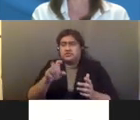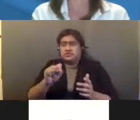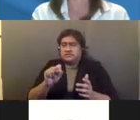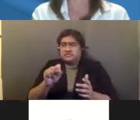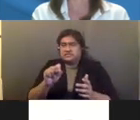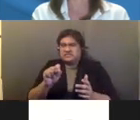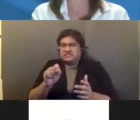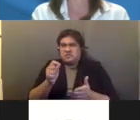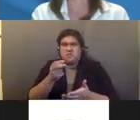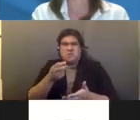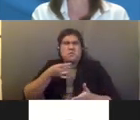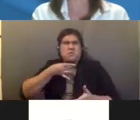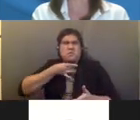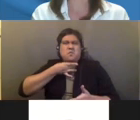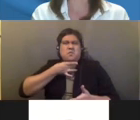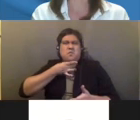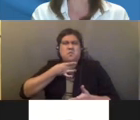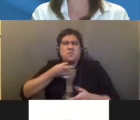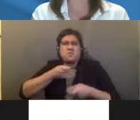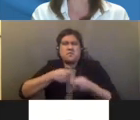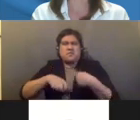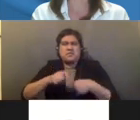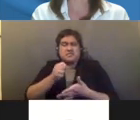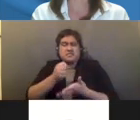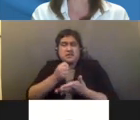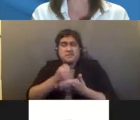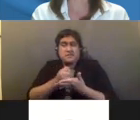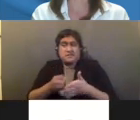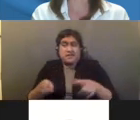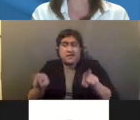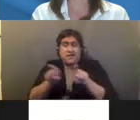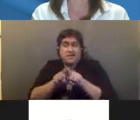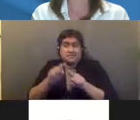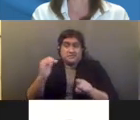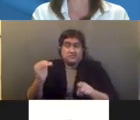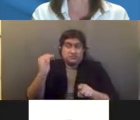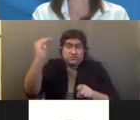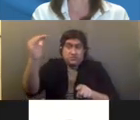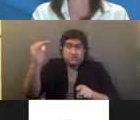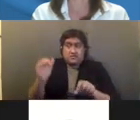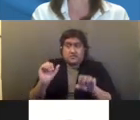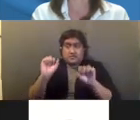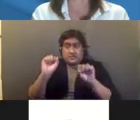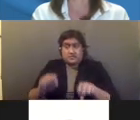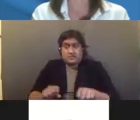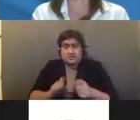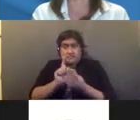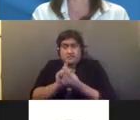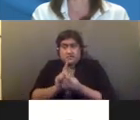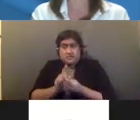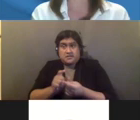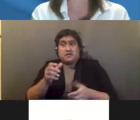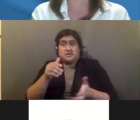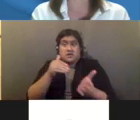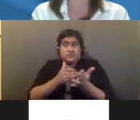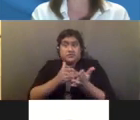Can I meet a doctor through teledoc for a consultation?